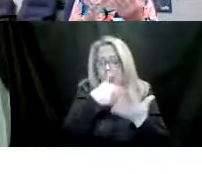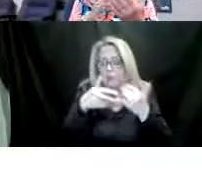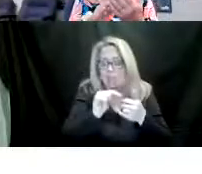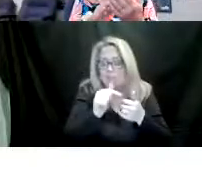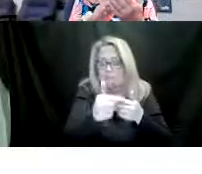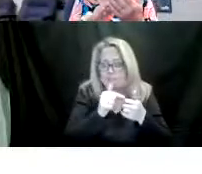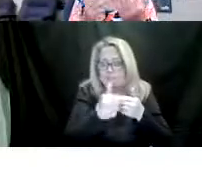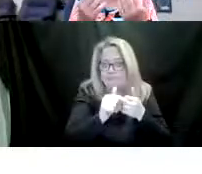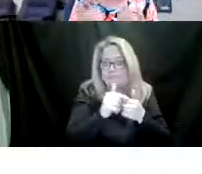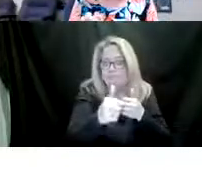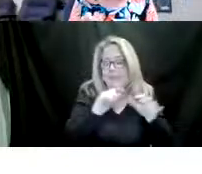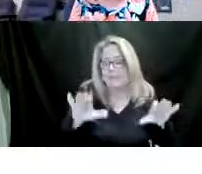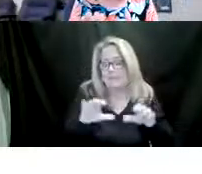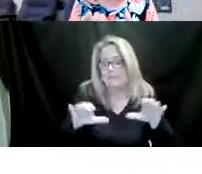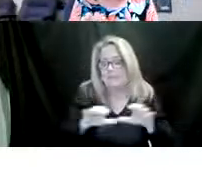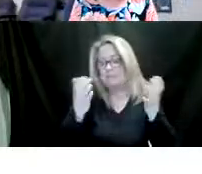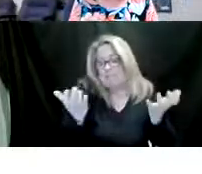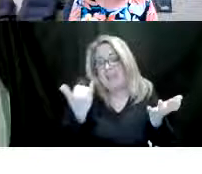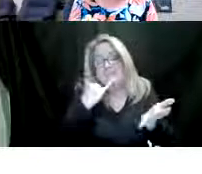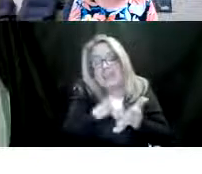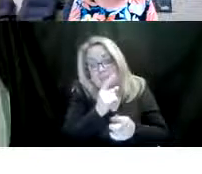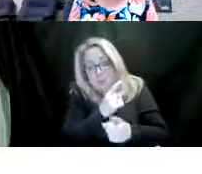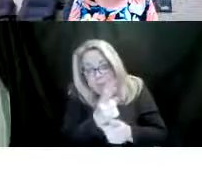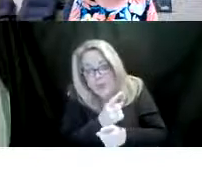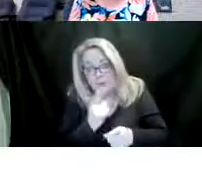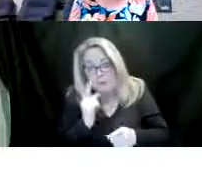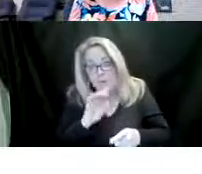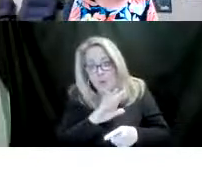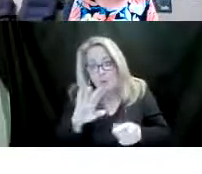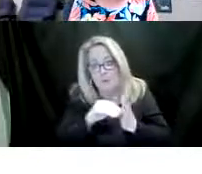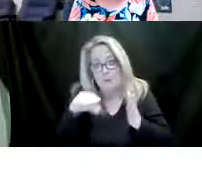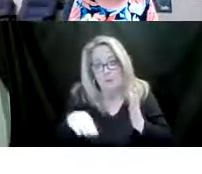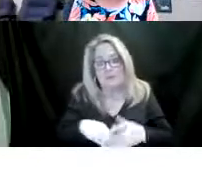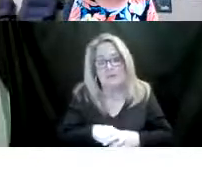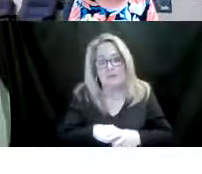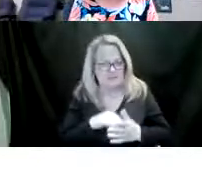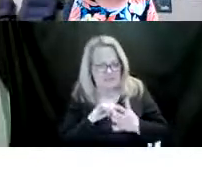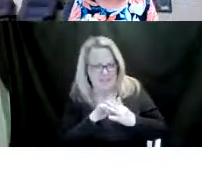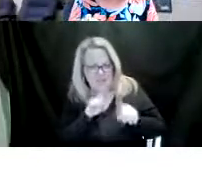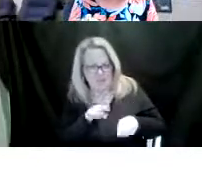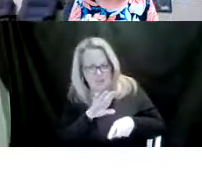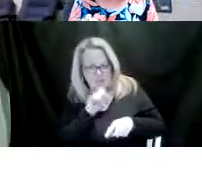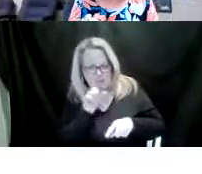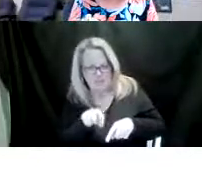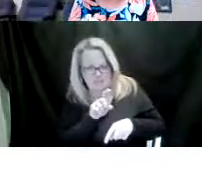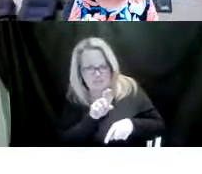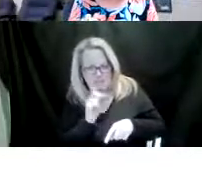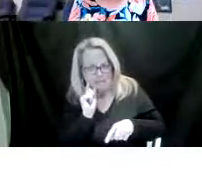turn-taking kind of activity too, if that seems appropriate. Does that answer that question, I